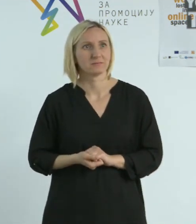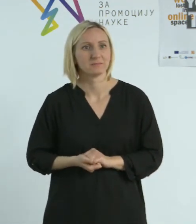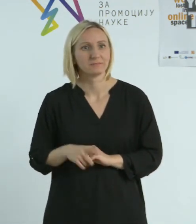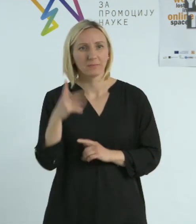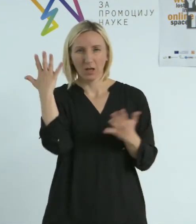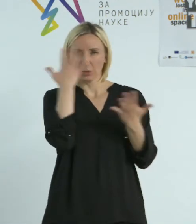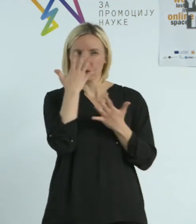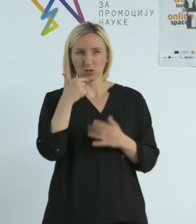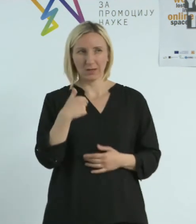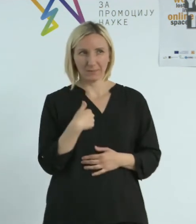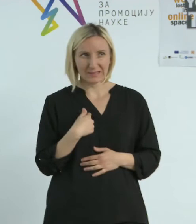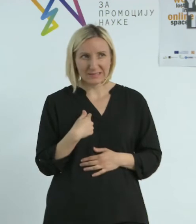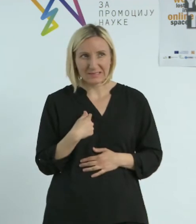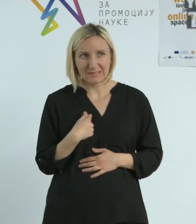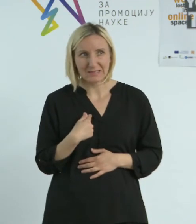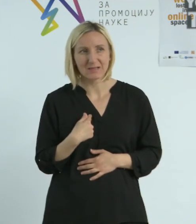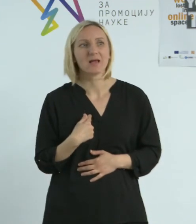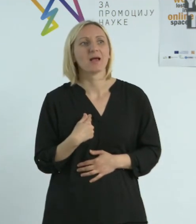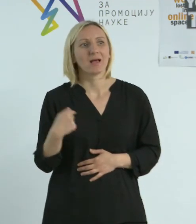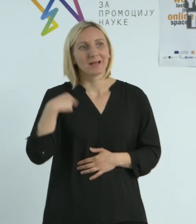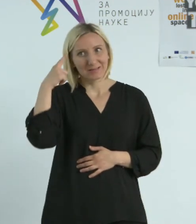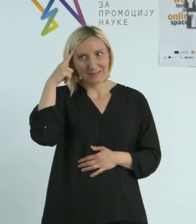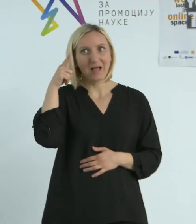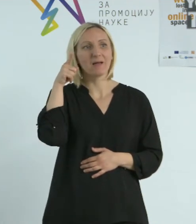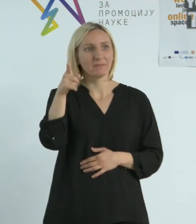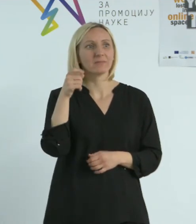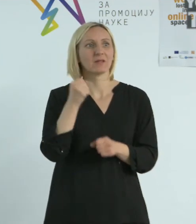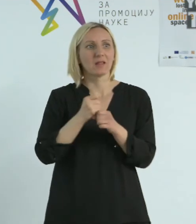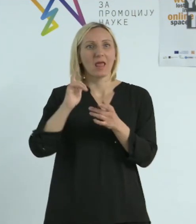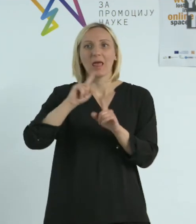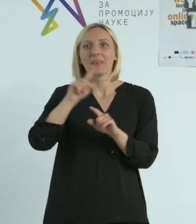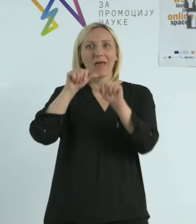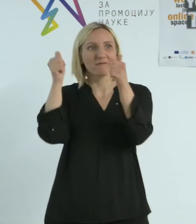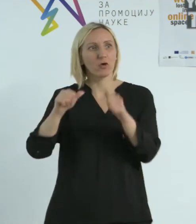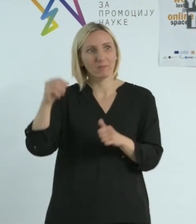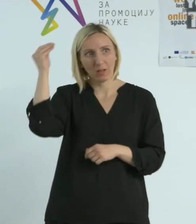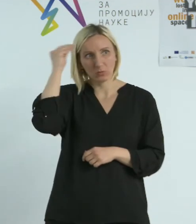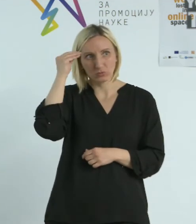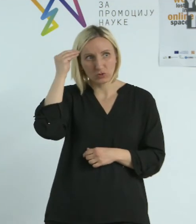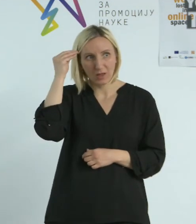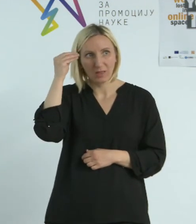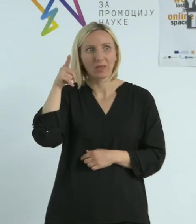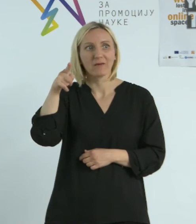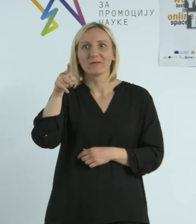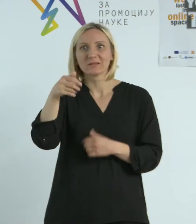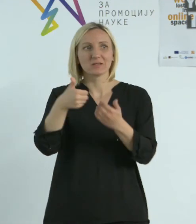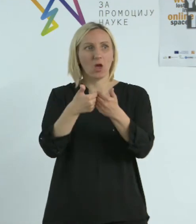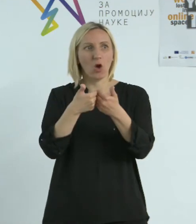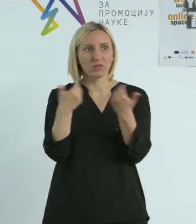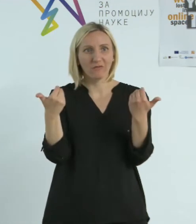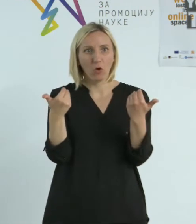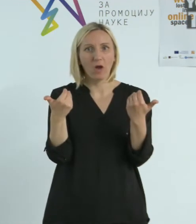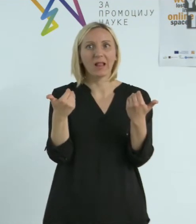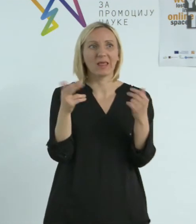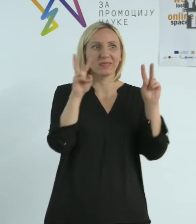It seems to me although you're trying to do non-formal learning, you're separating the subject